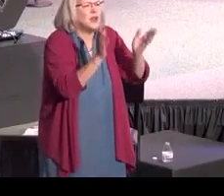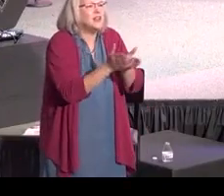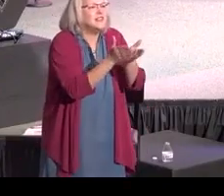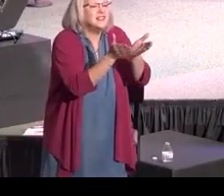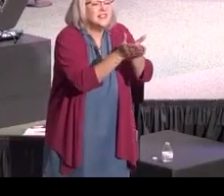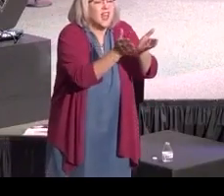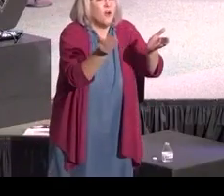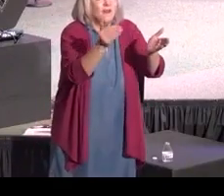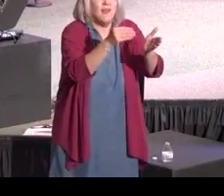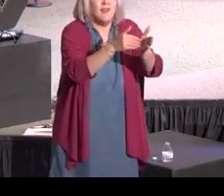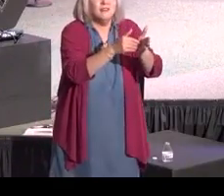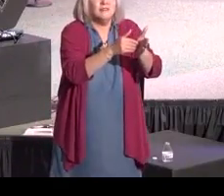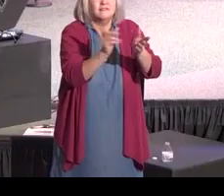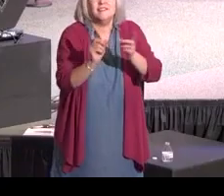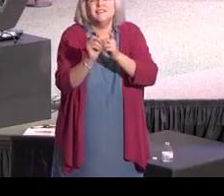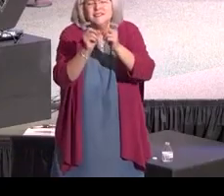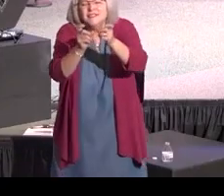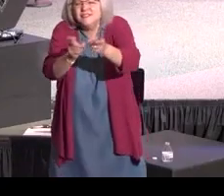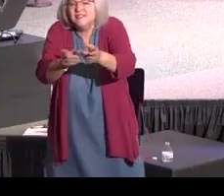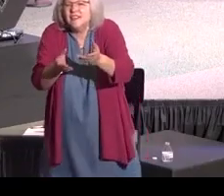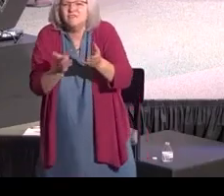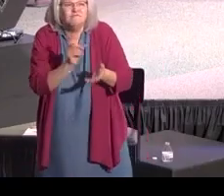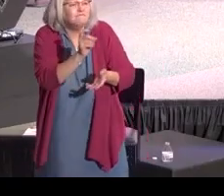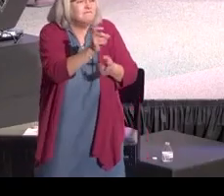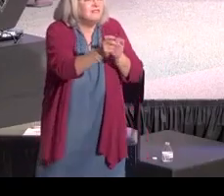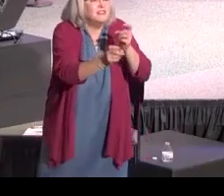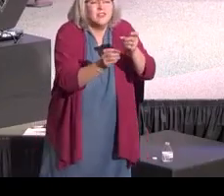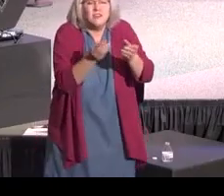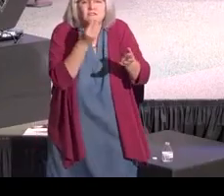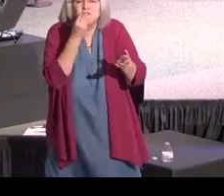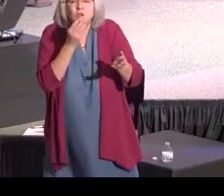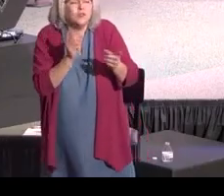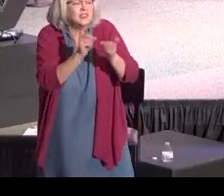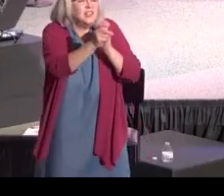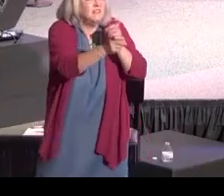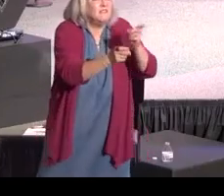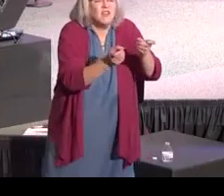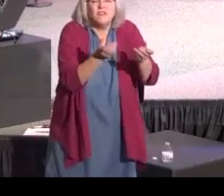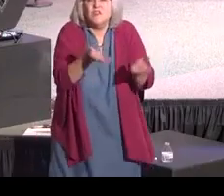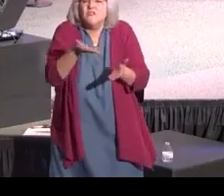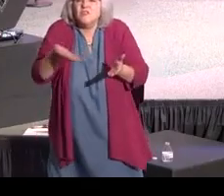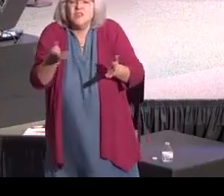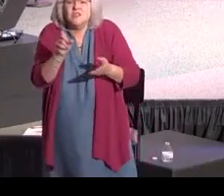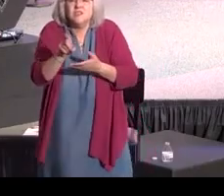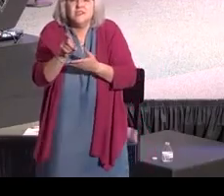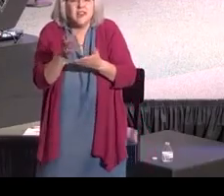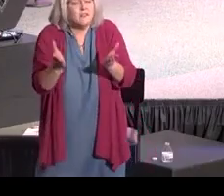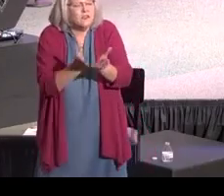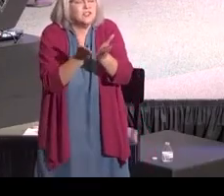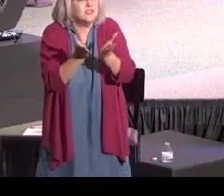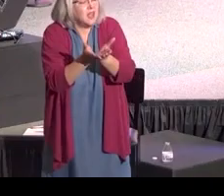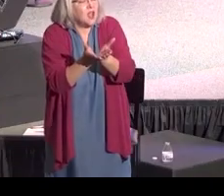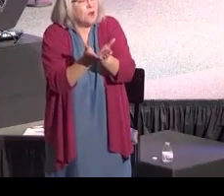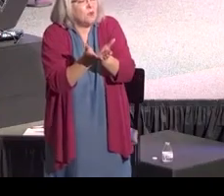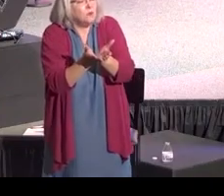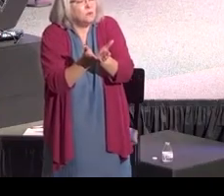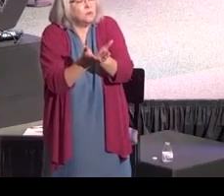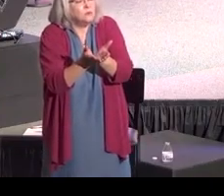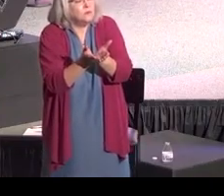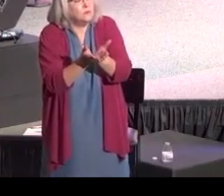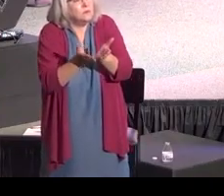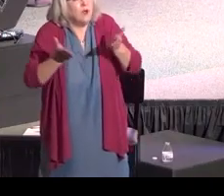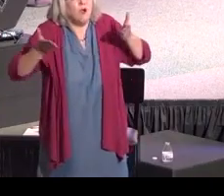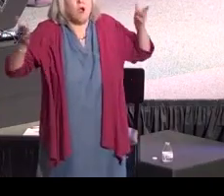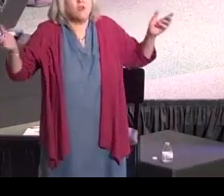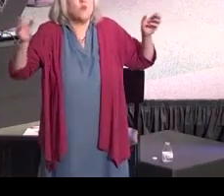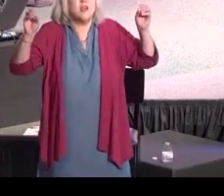furnished us with the supplies we needed. So powerful. What an opportunity. Our greatest opportunities come on